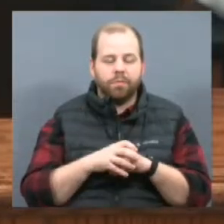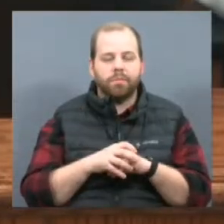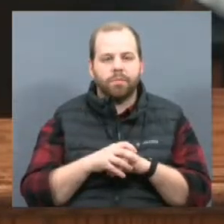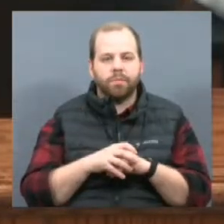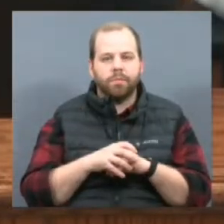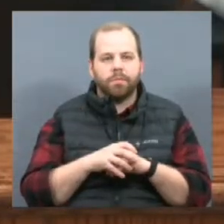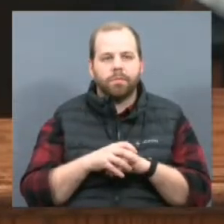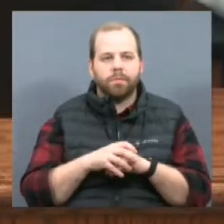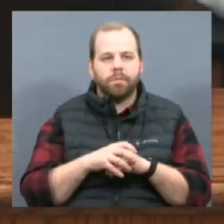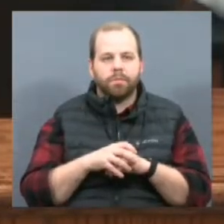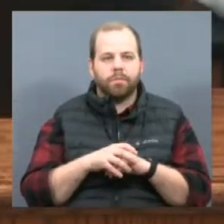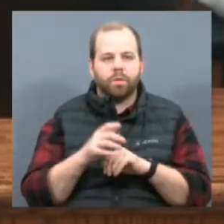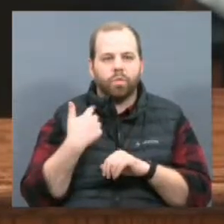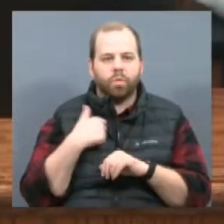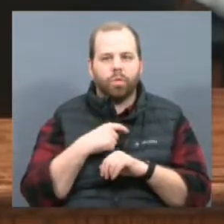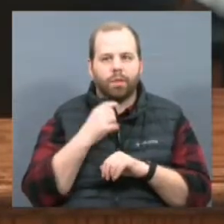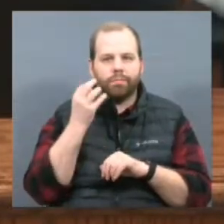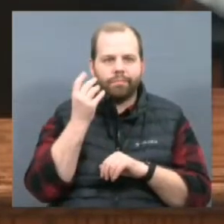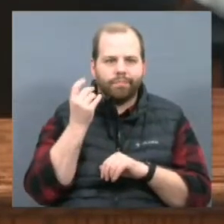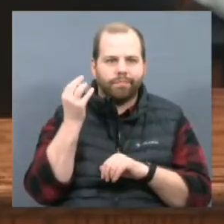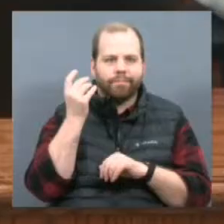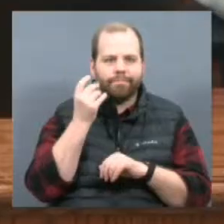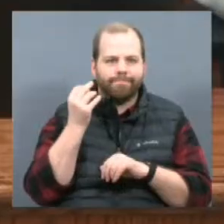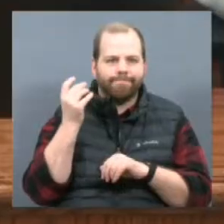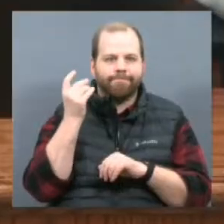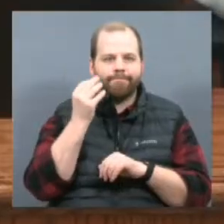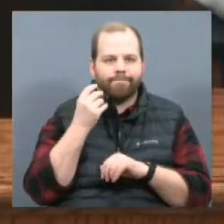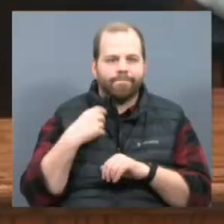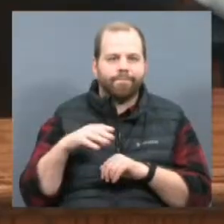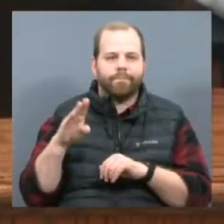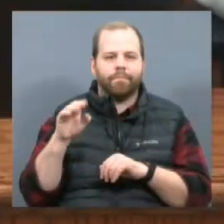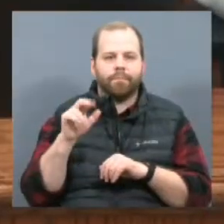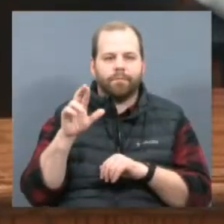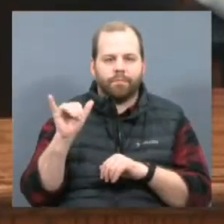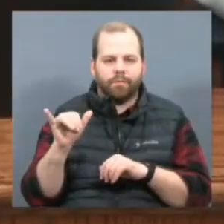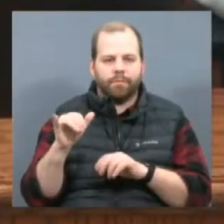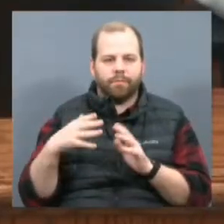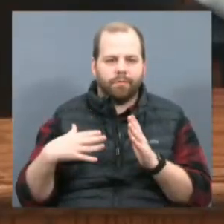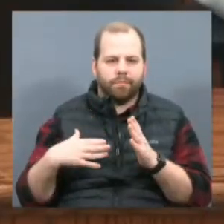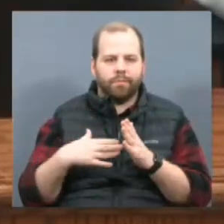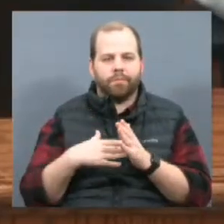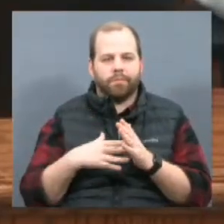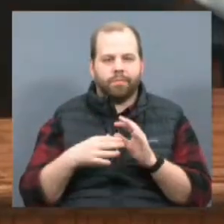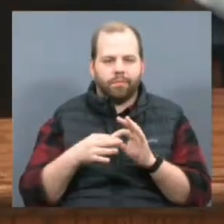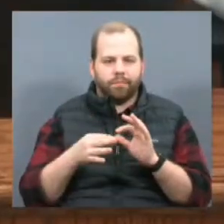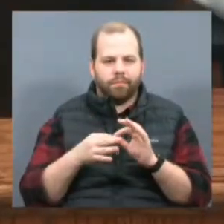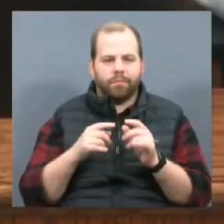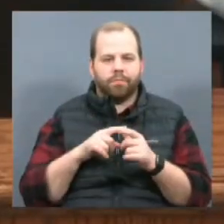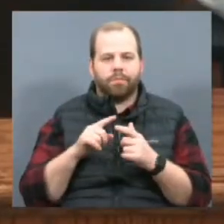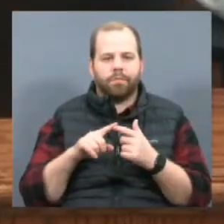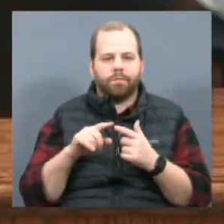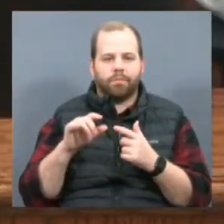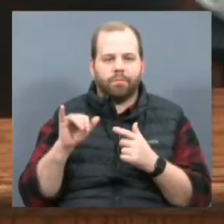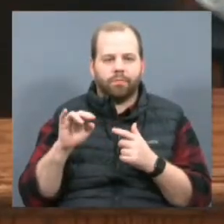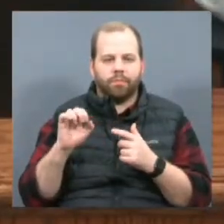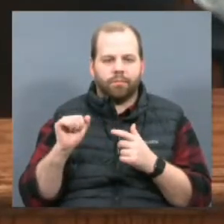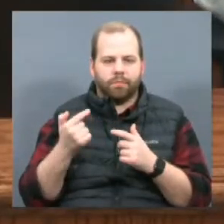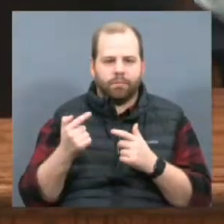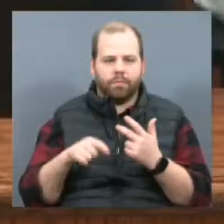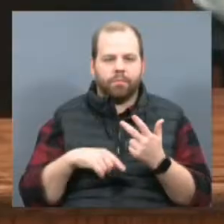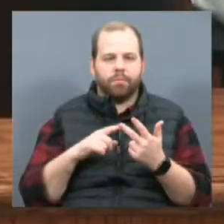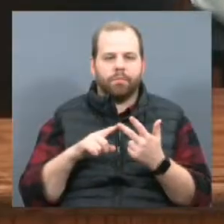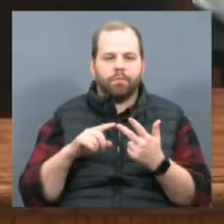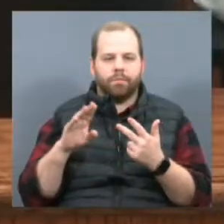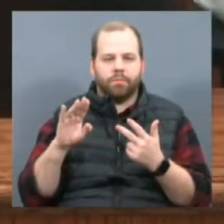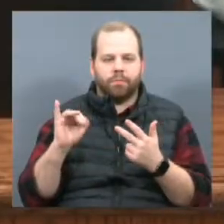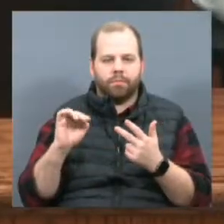Spent a lot of time thinking about this, and obviously we have Mr. Berry speaking in opposition tonight. We have Ms. Young. We have Ms. Bain.